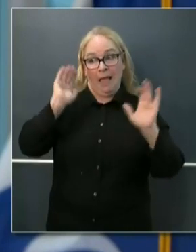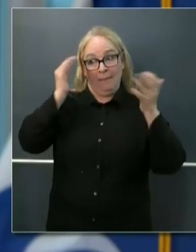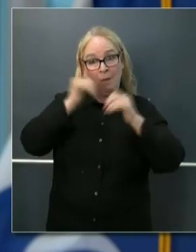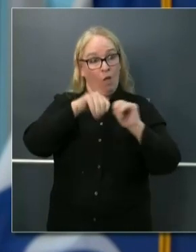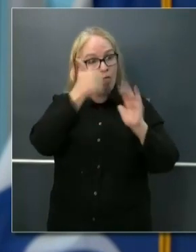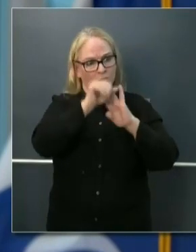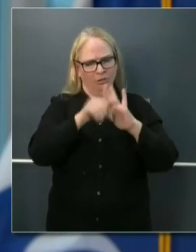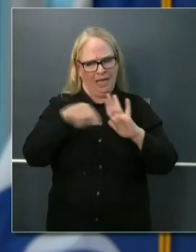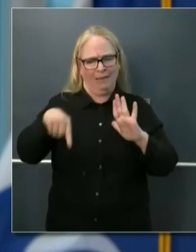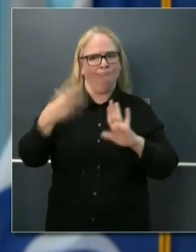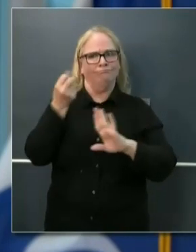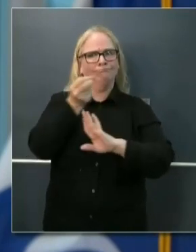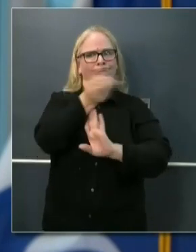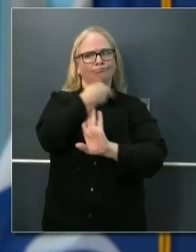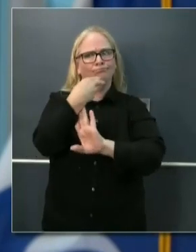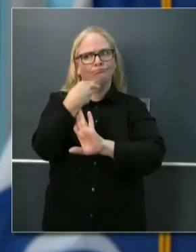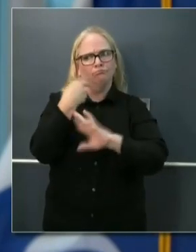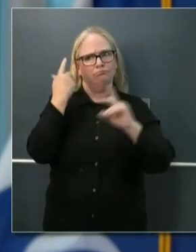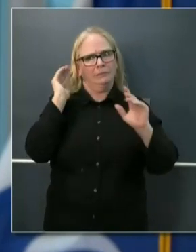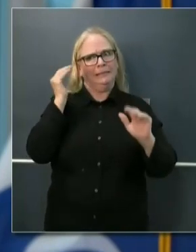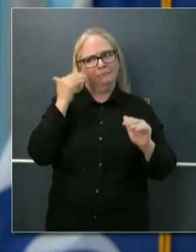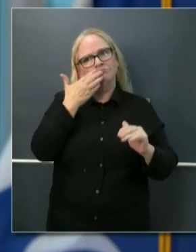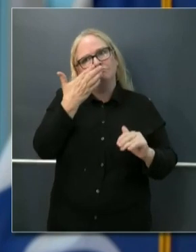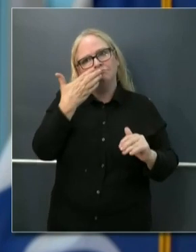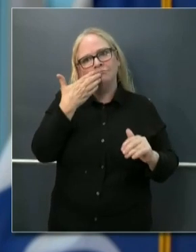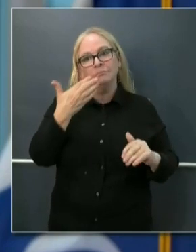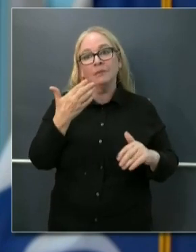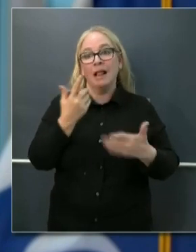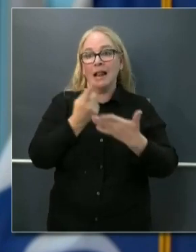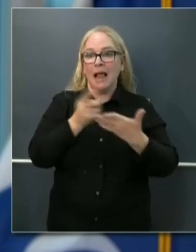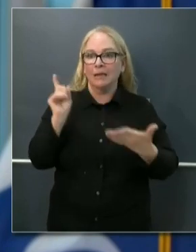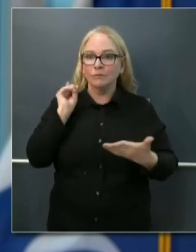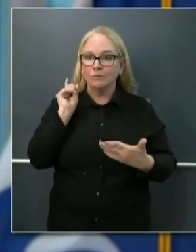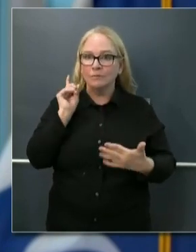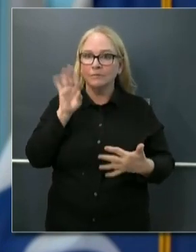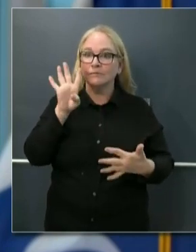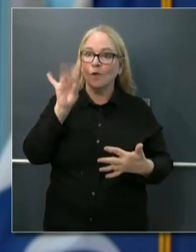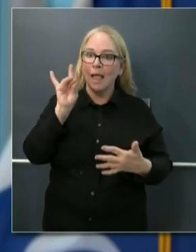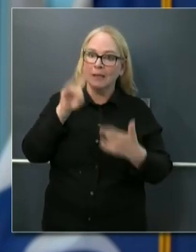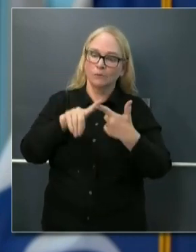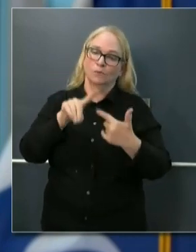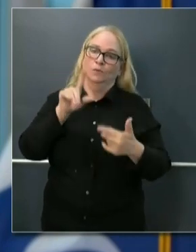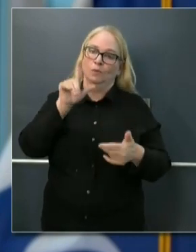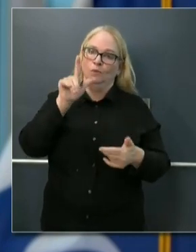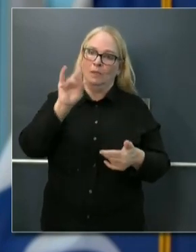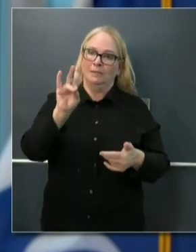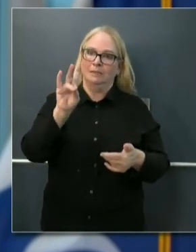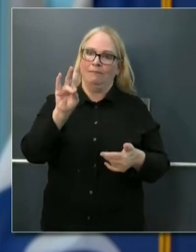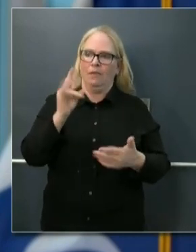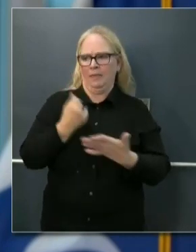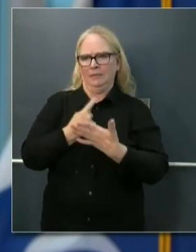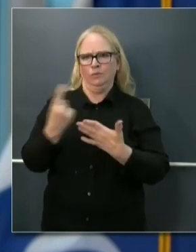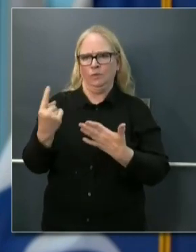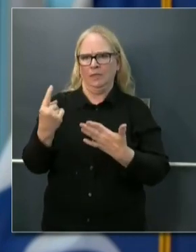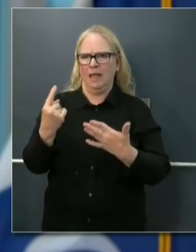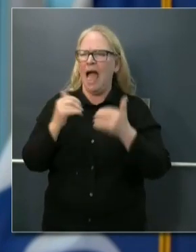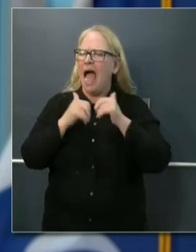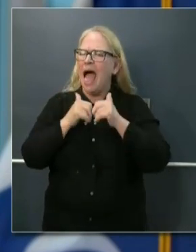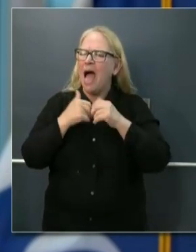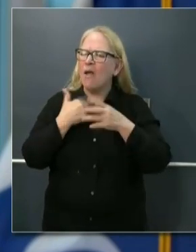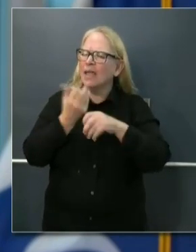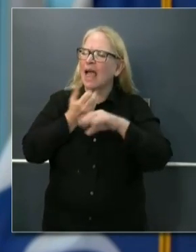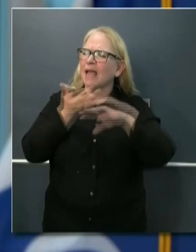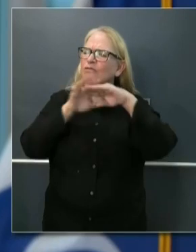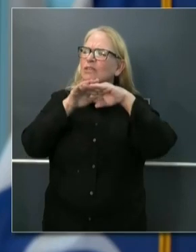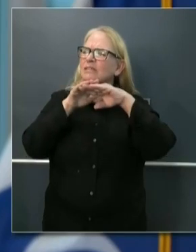population, going from a ranking of 48 last week up to 27 this week. What accounted for the increase specifically? And if